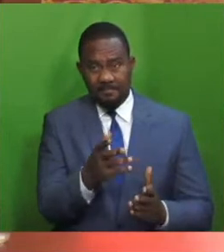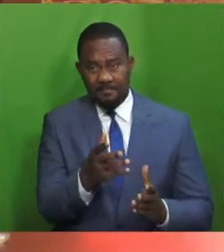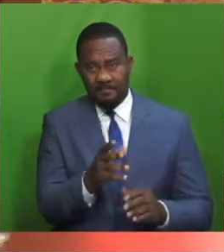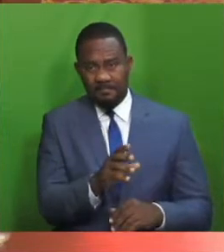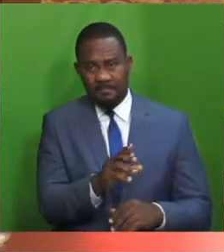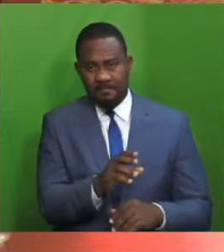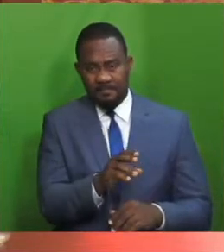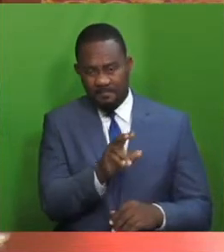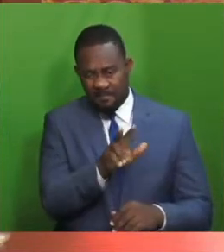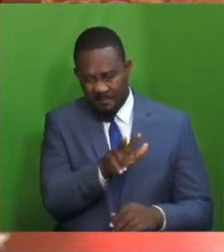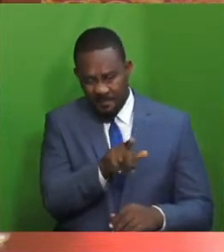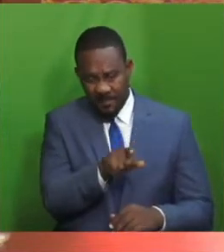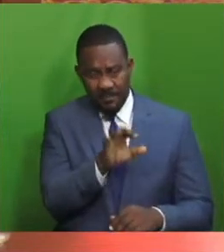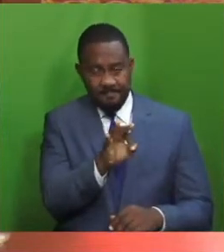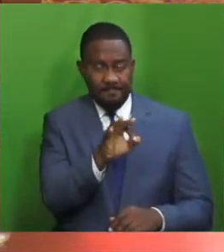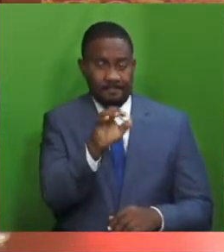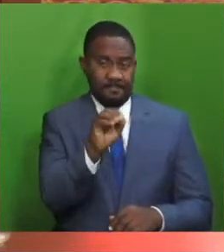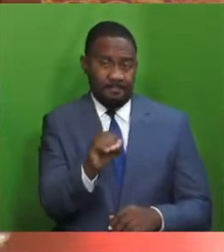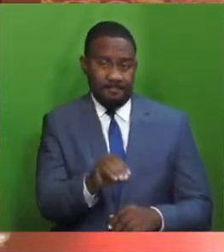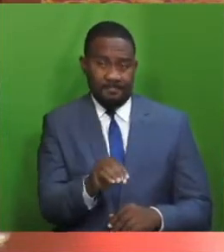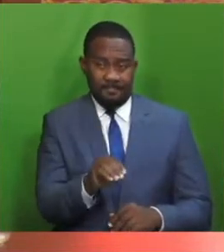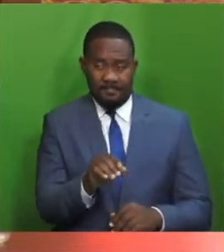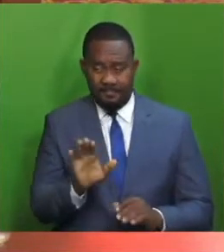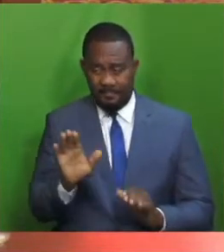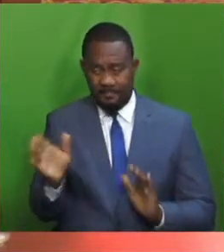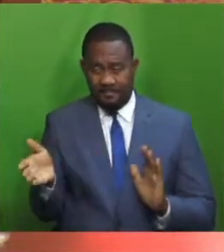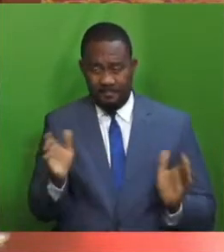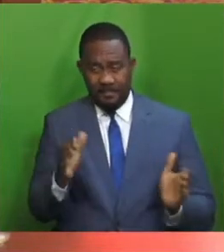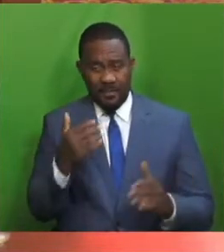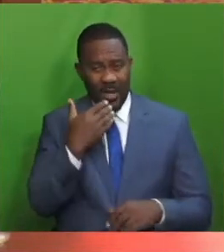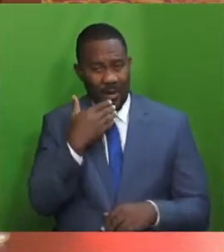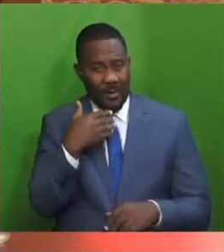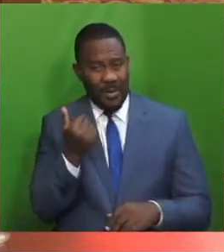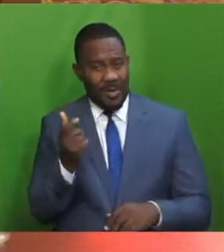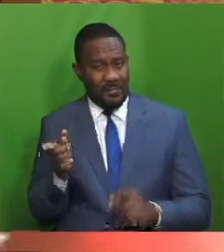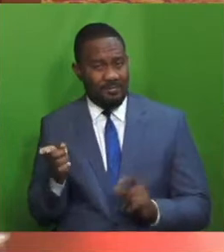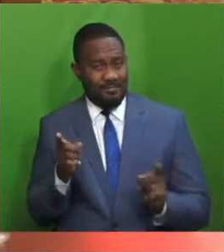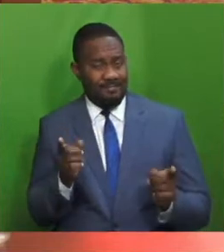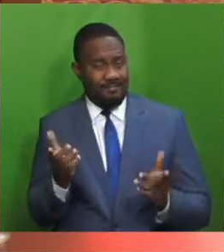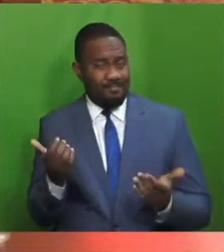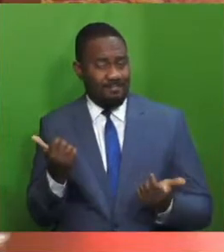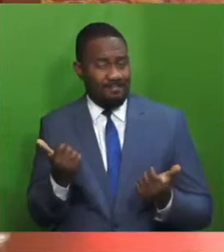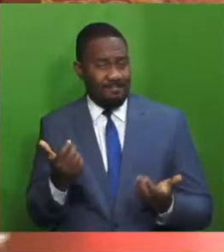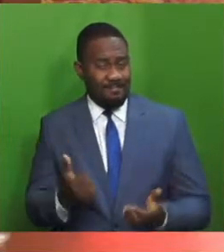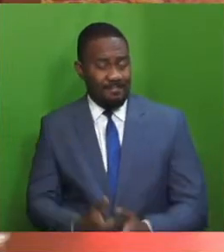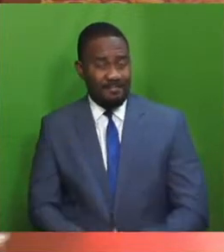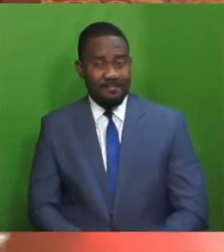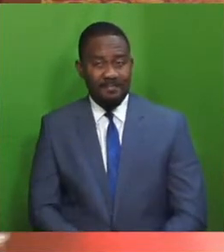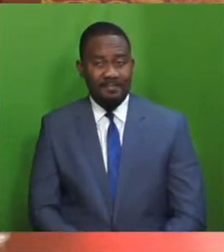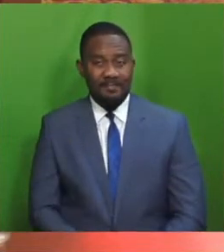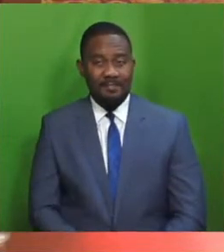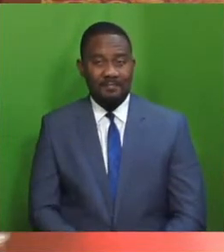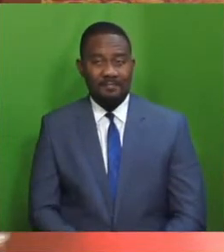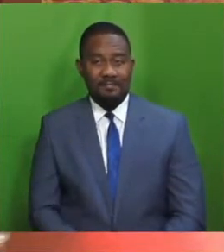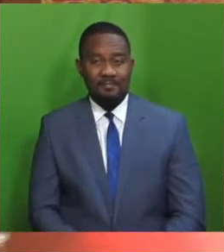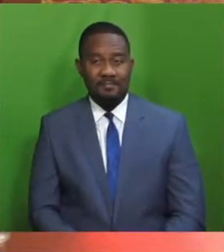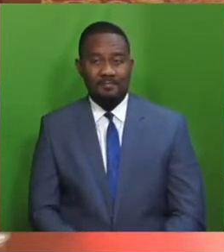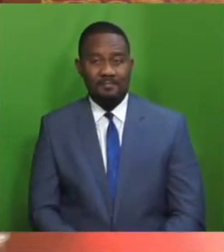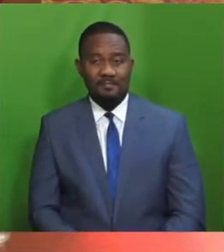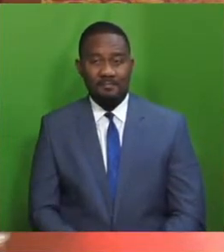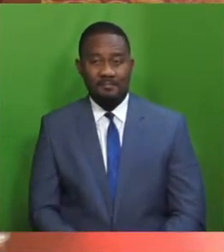was 3.9%. Who are better managers of the economy? Who are better managers of the economy? Mr.